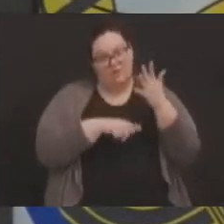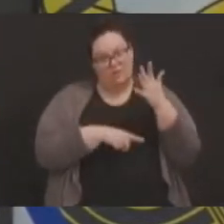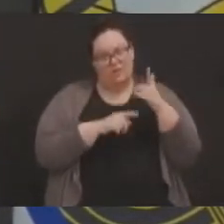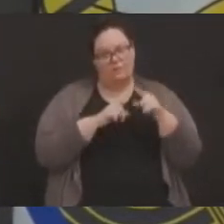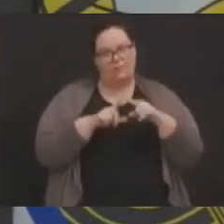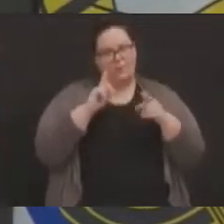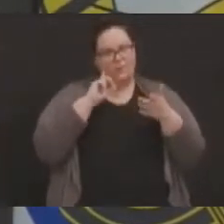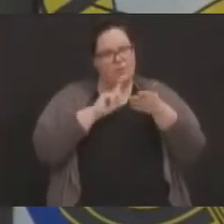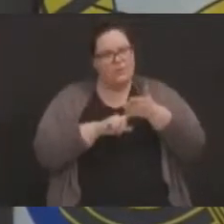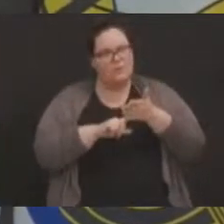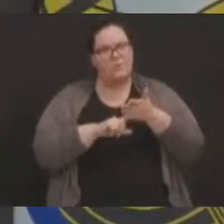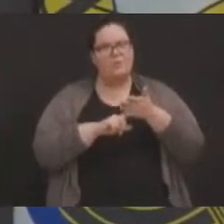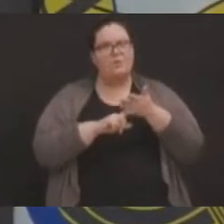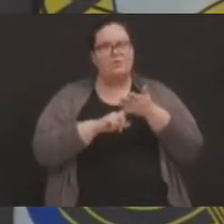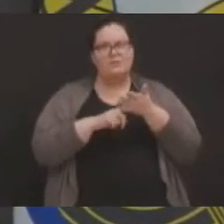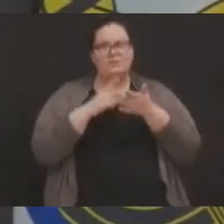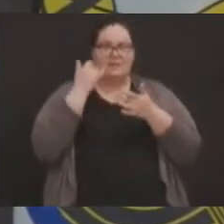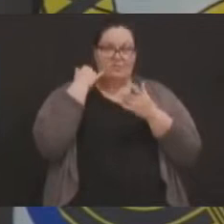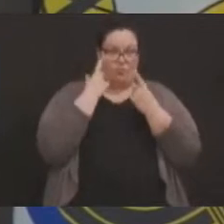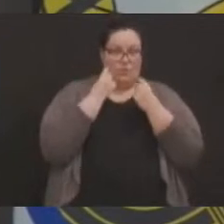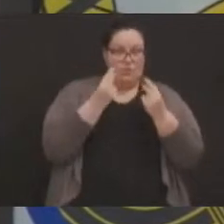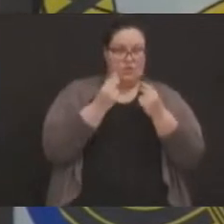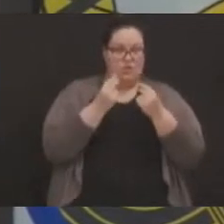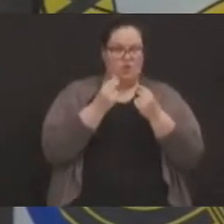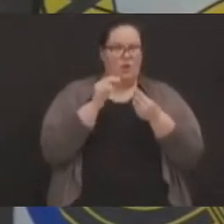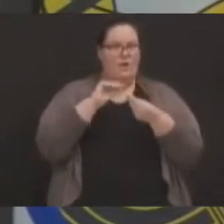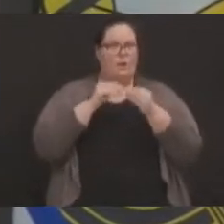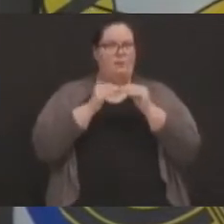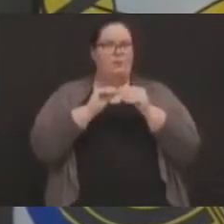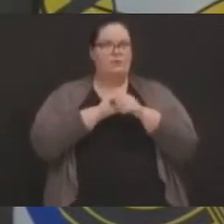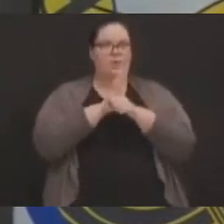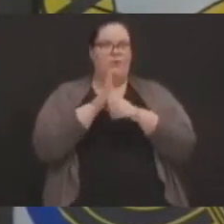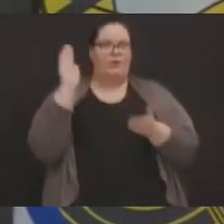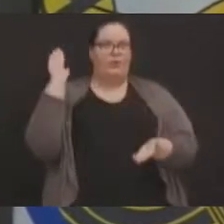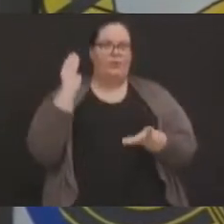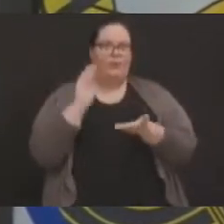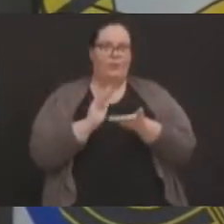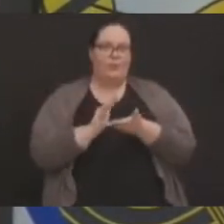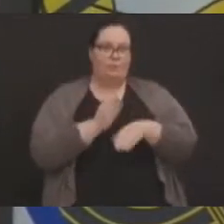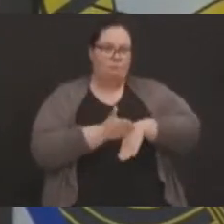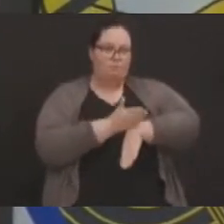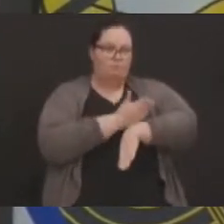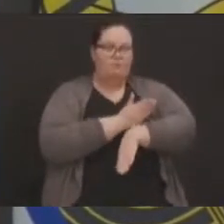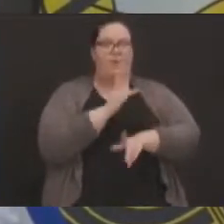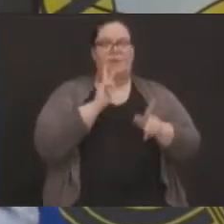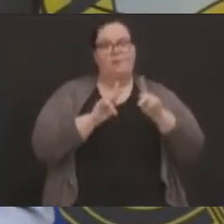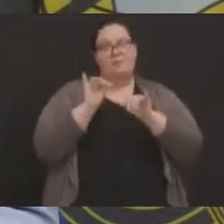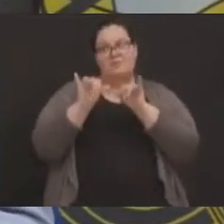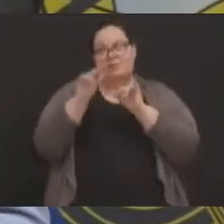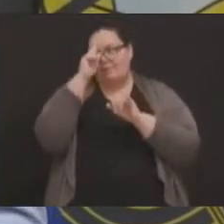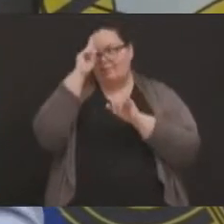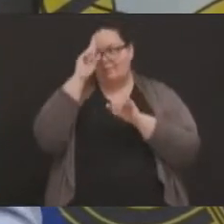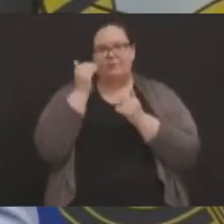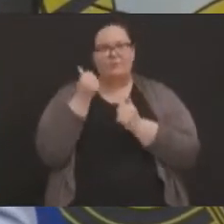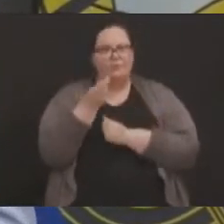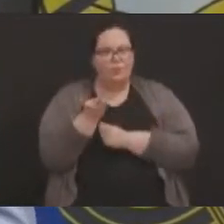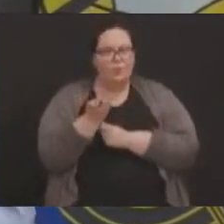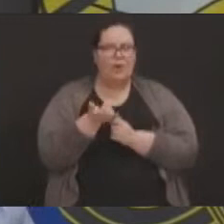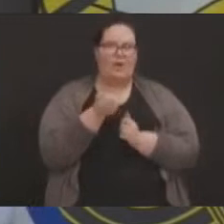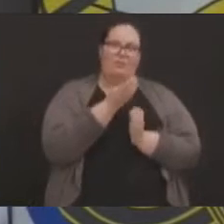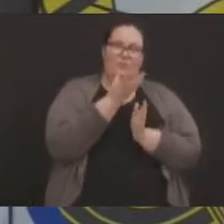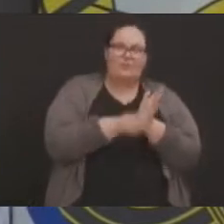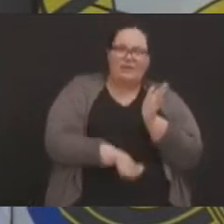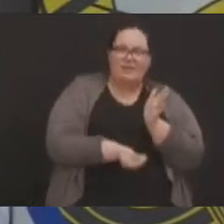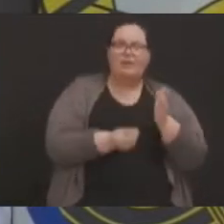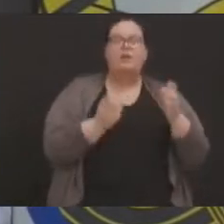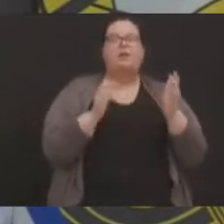deaths. But no matter how people pass away, it is always sad. So our thoughts and condolences